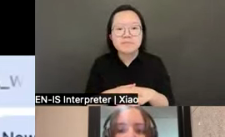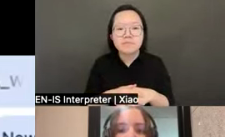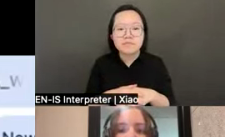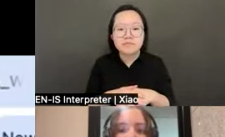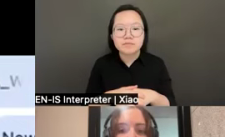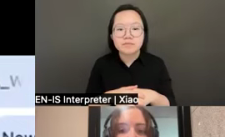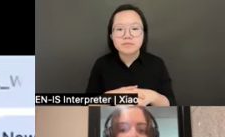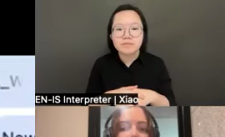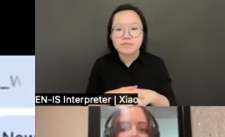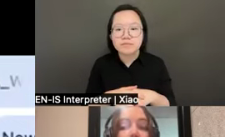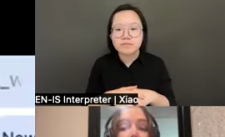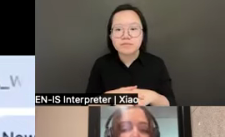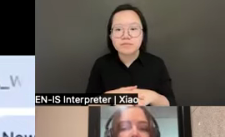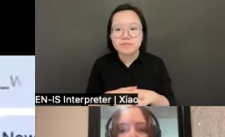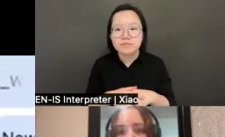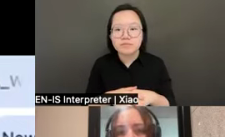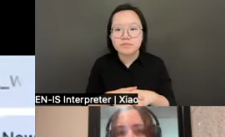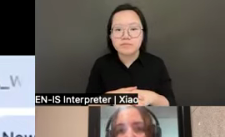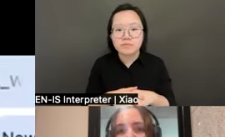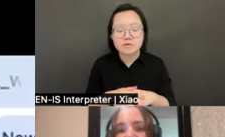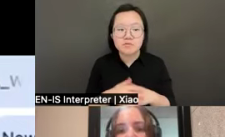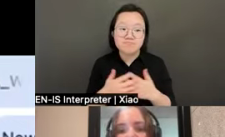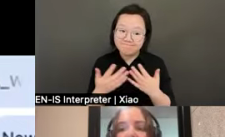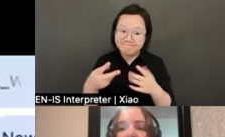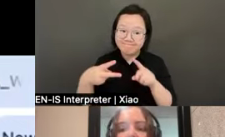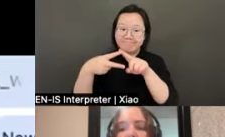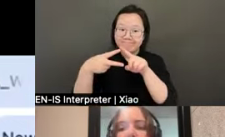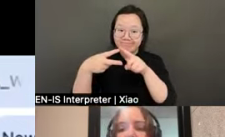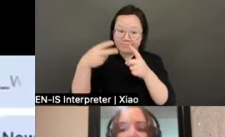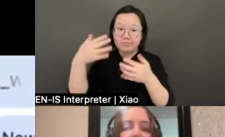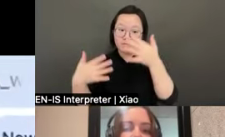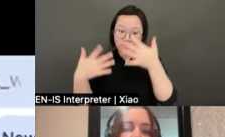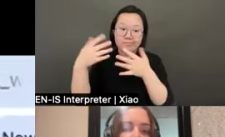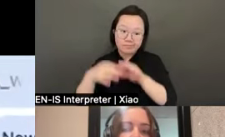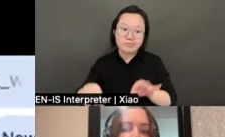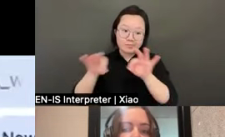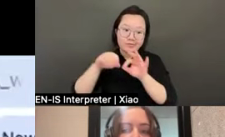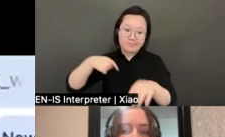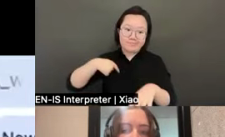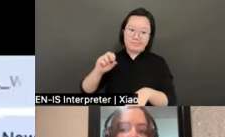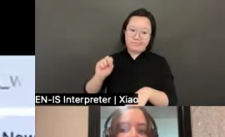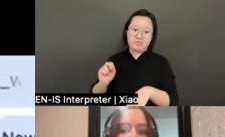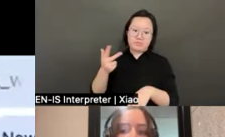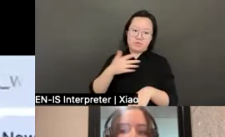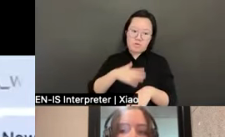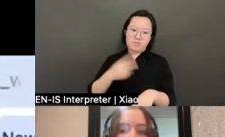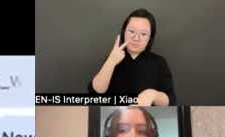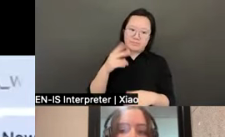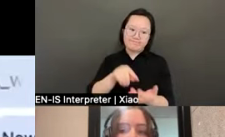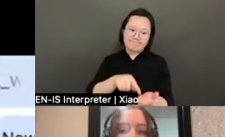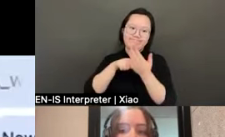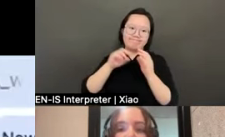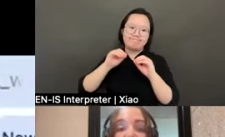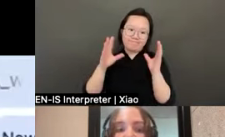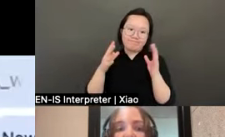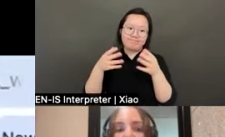of some numbers, because we also need to be able to quantitatively measure